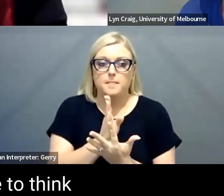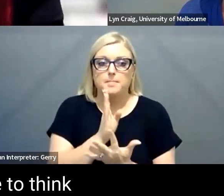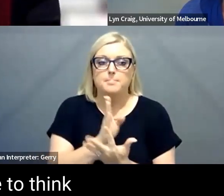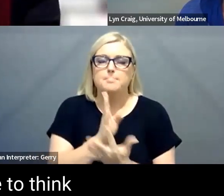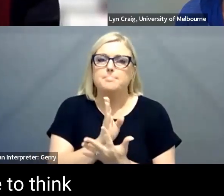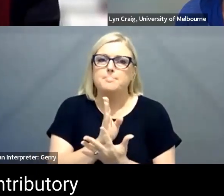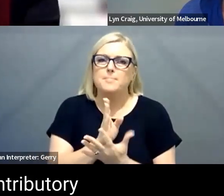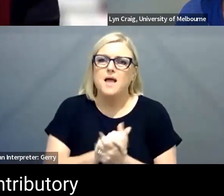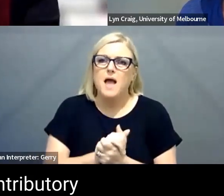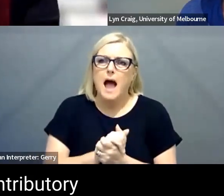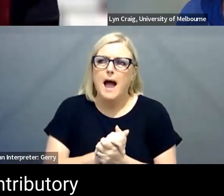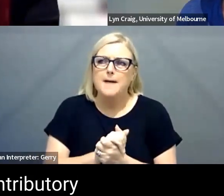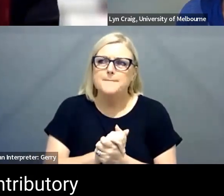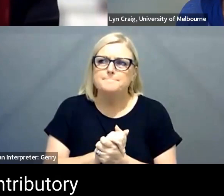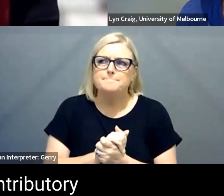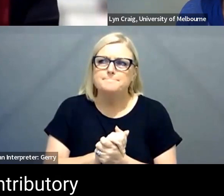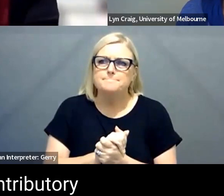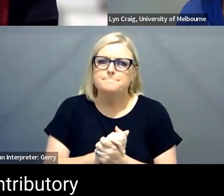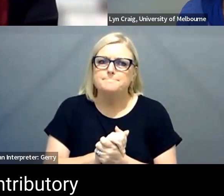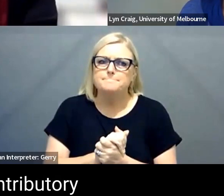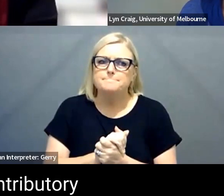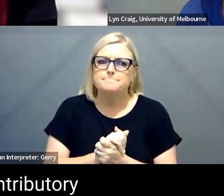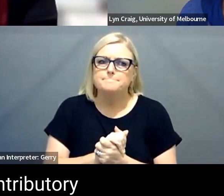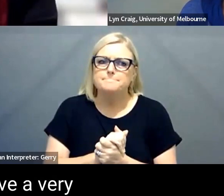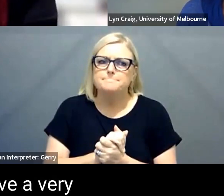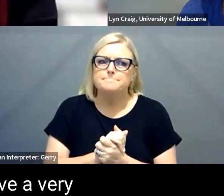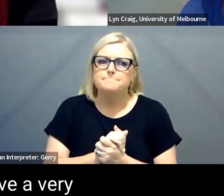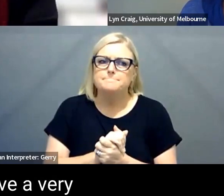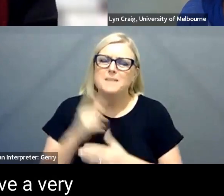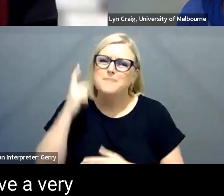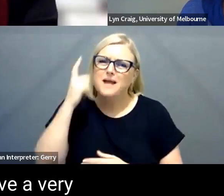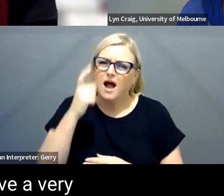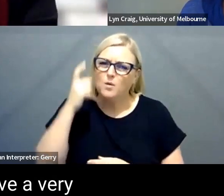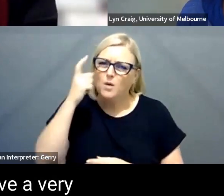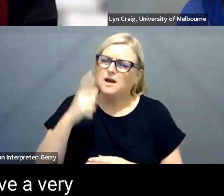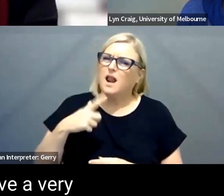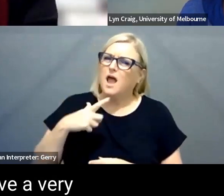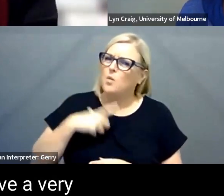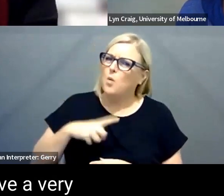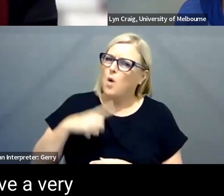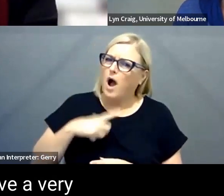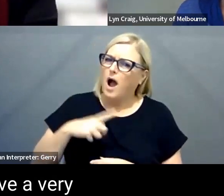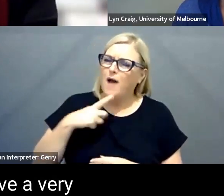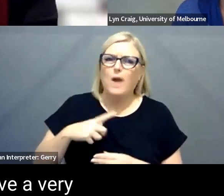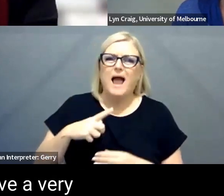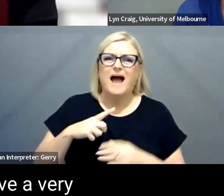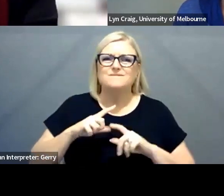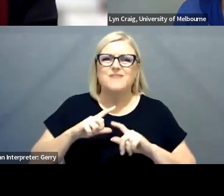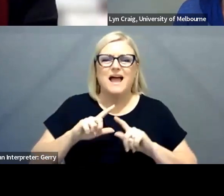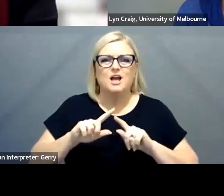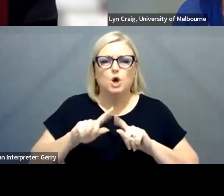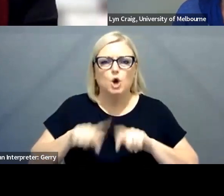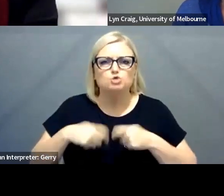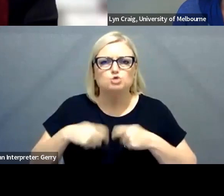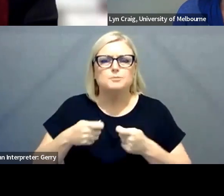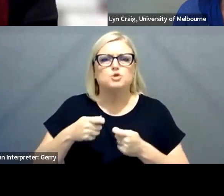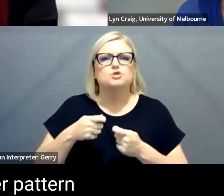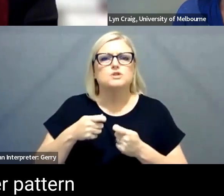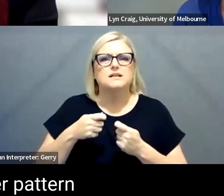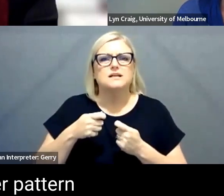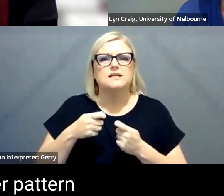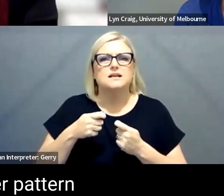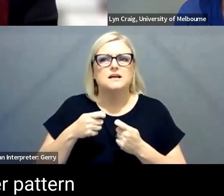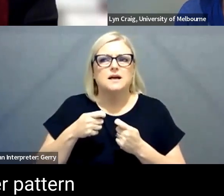why we need to have a contributory retirement system when we have a very entrenched female carer,